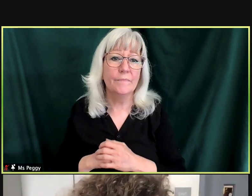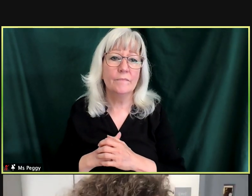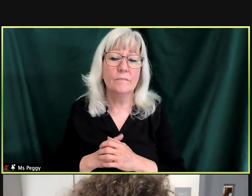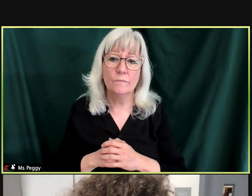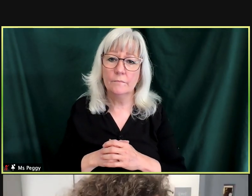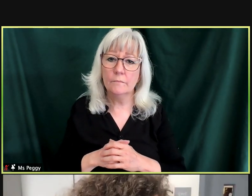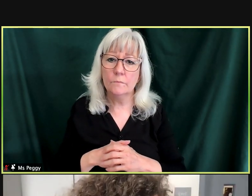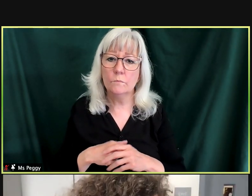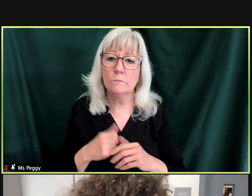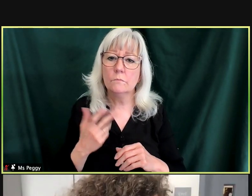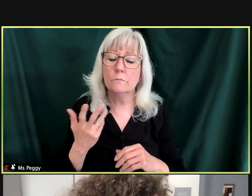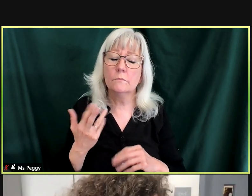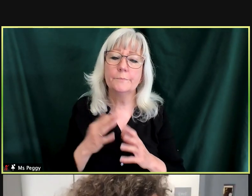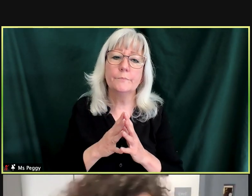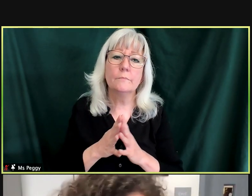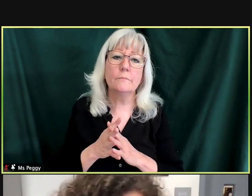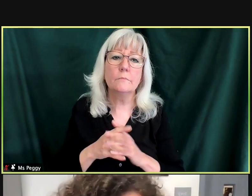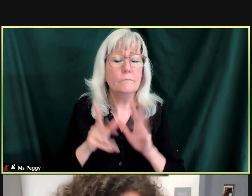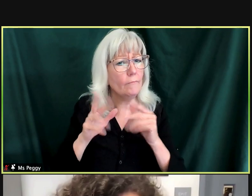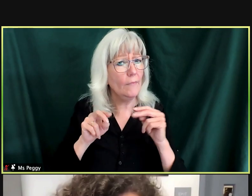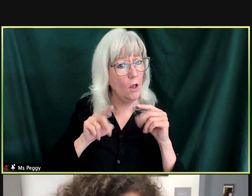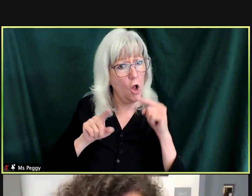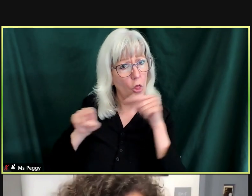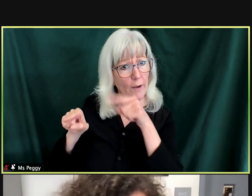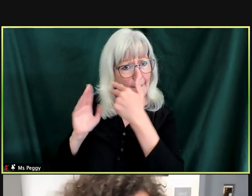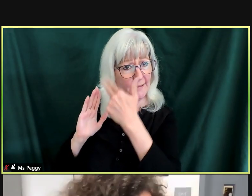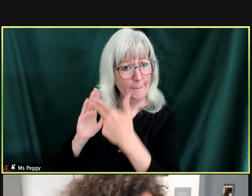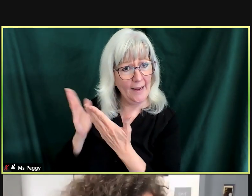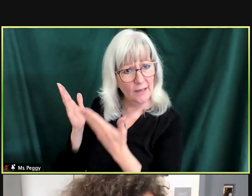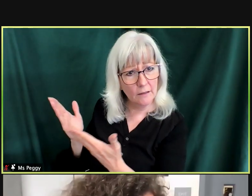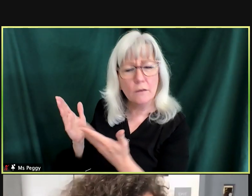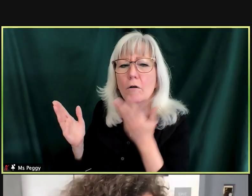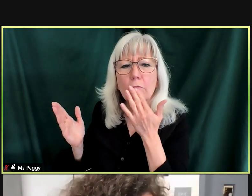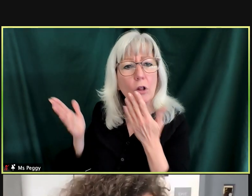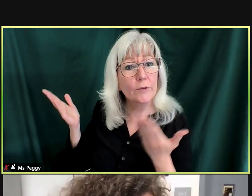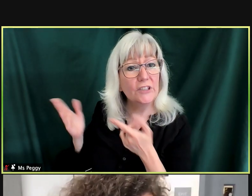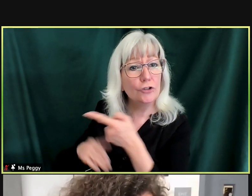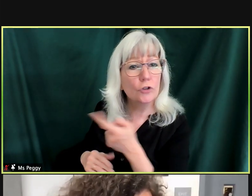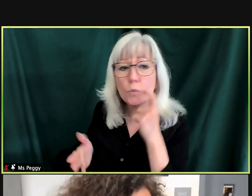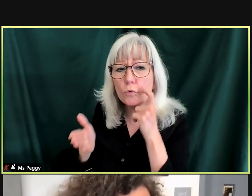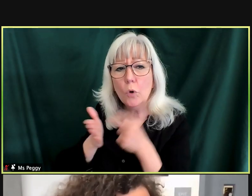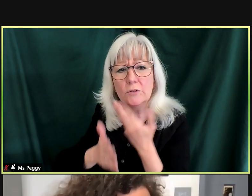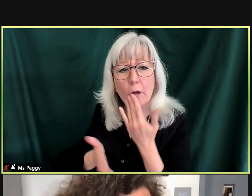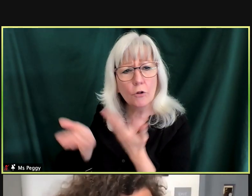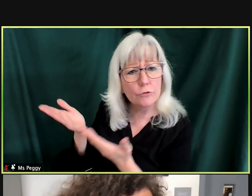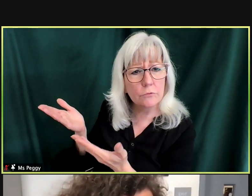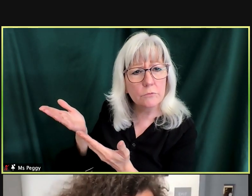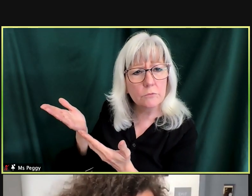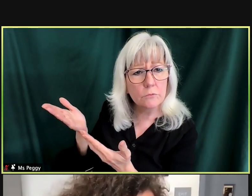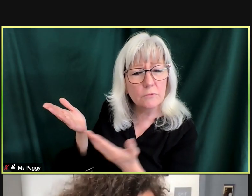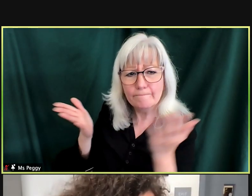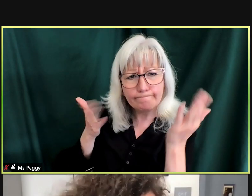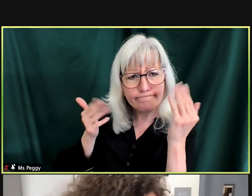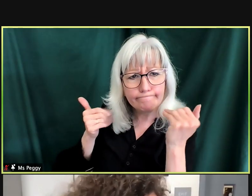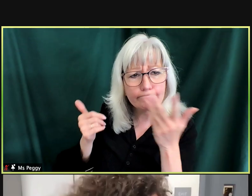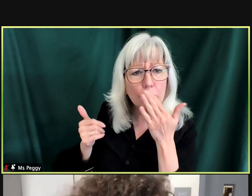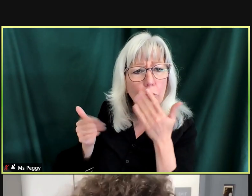So let's look at this painting. What are the colors here? What are the colors he's using?